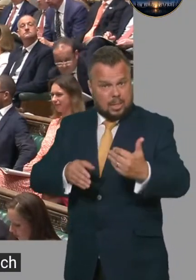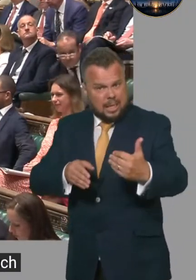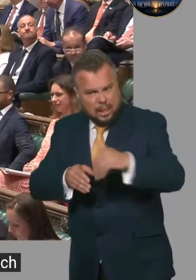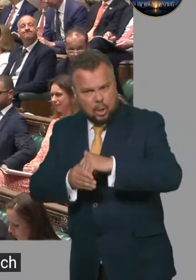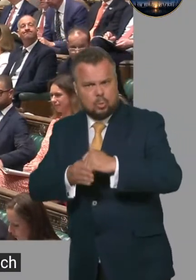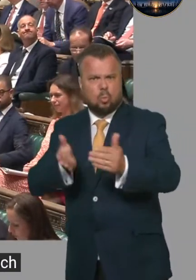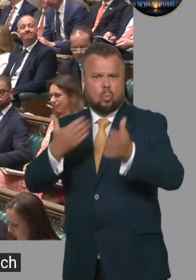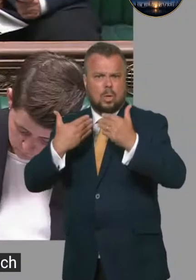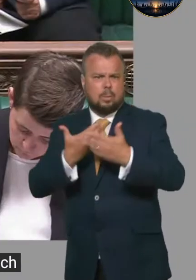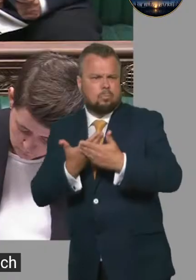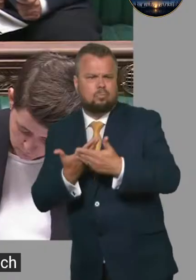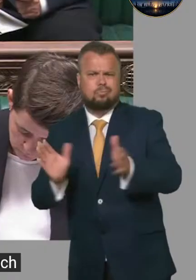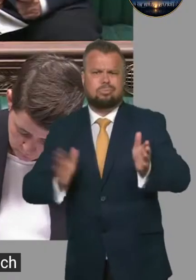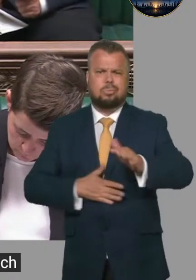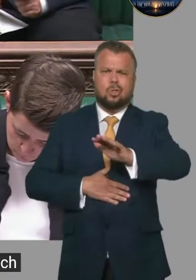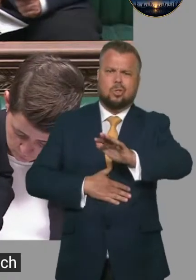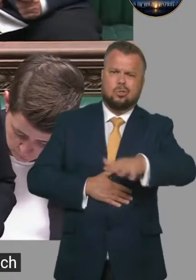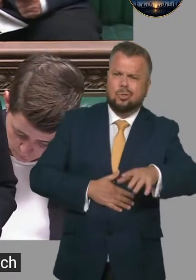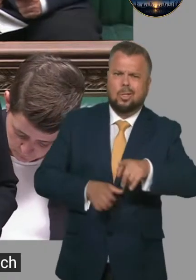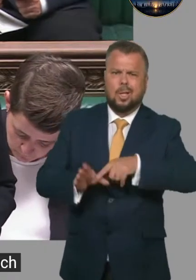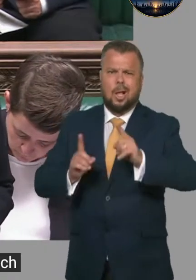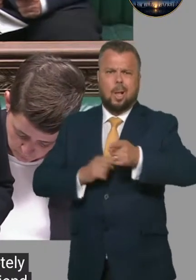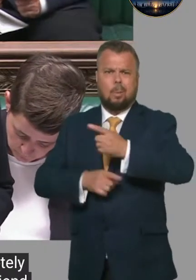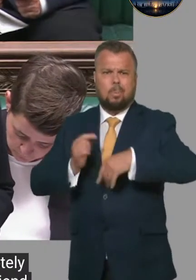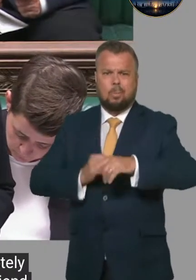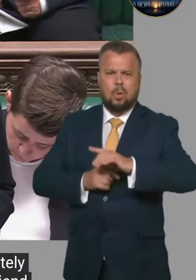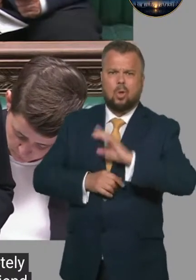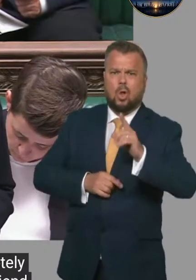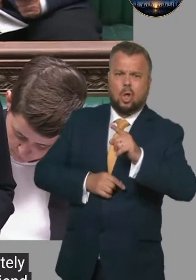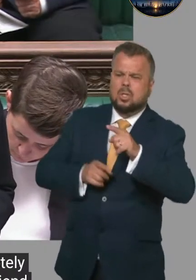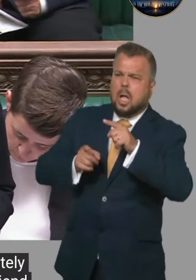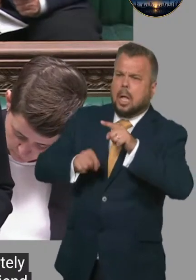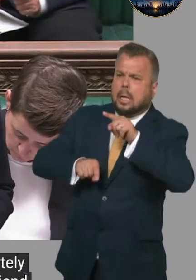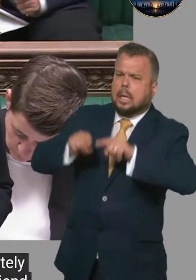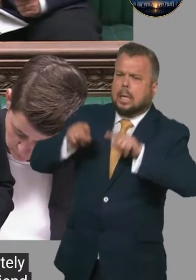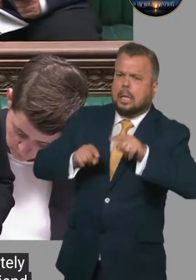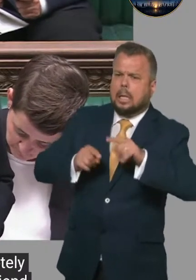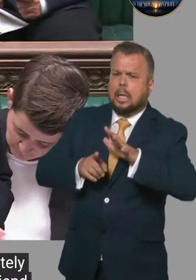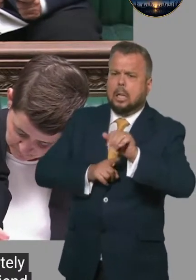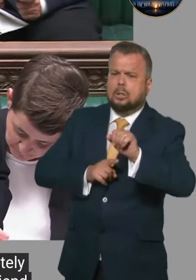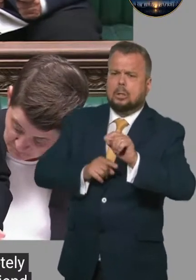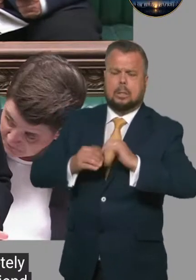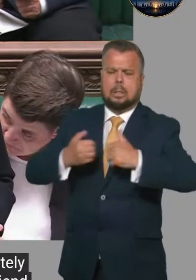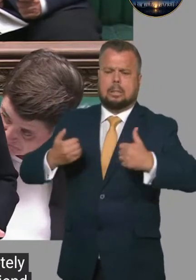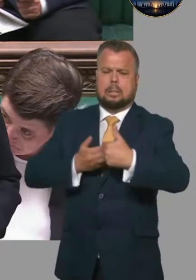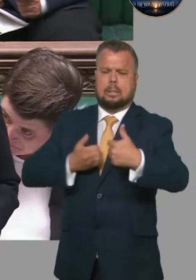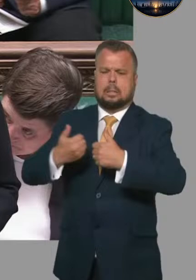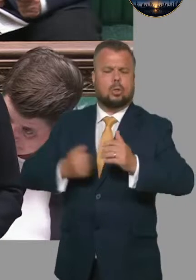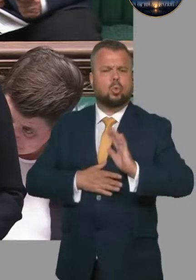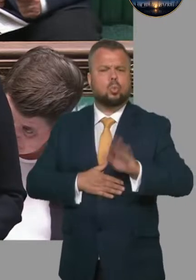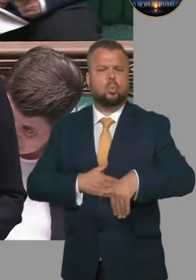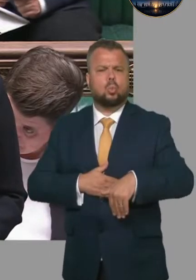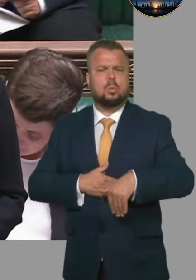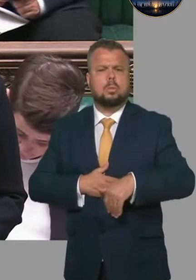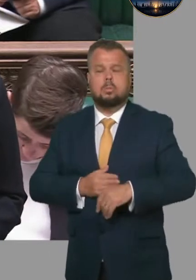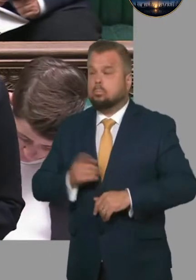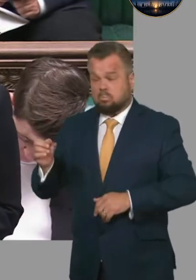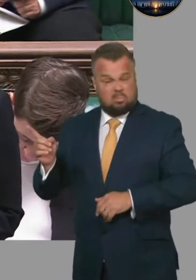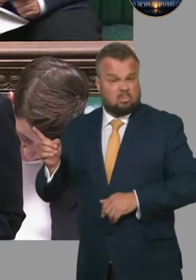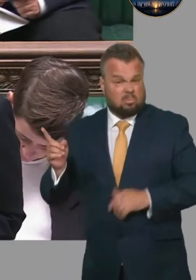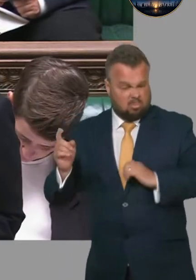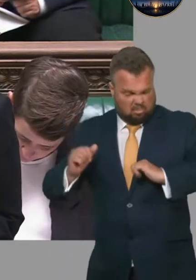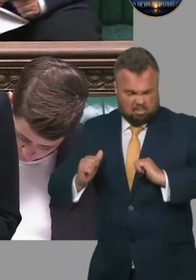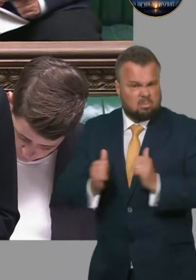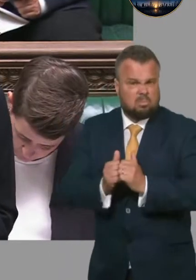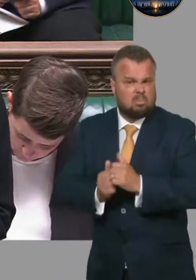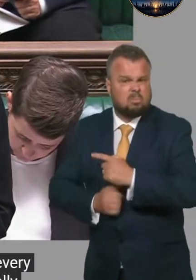to every child, and that is really important in this National Year of Reading. Local libraries are special places, and reform should